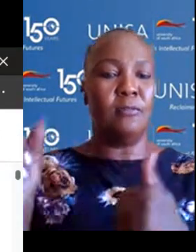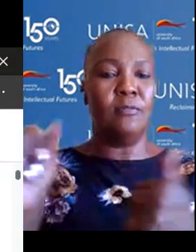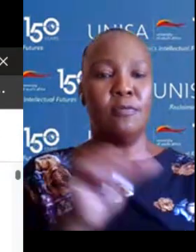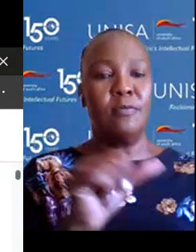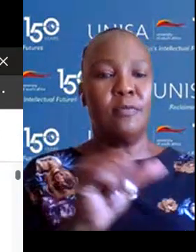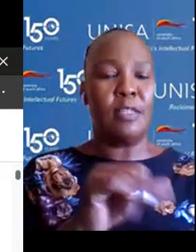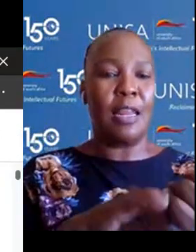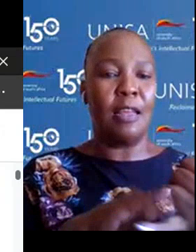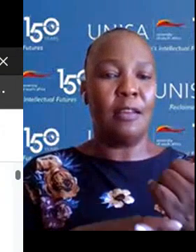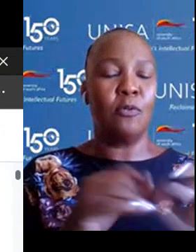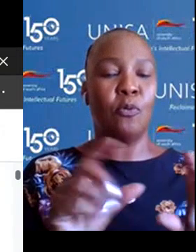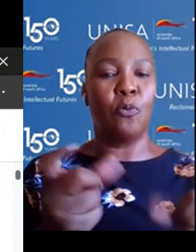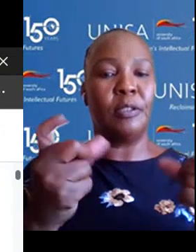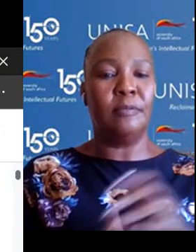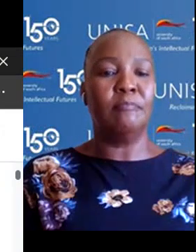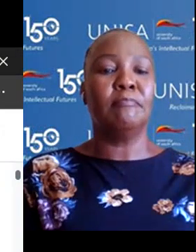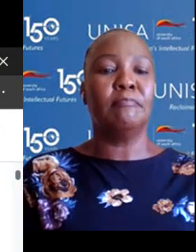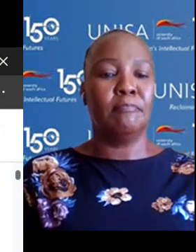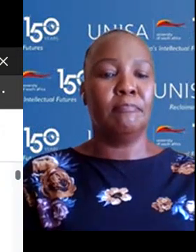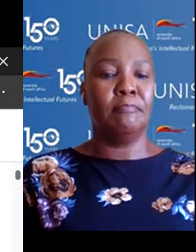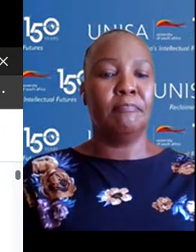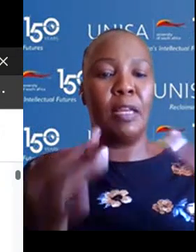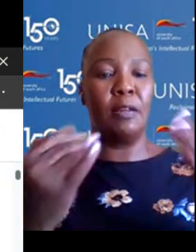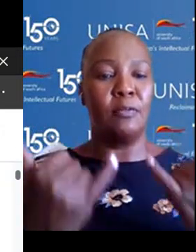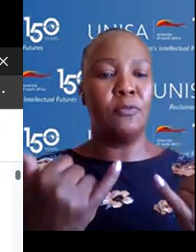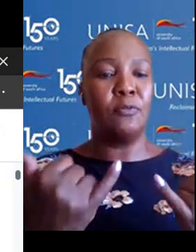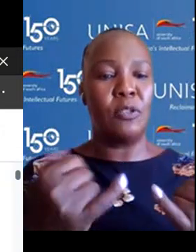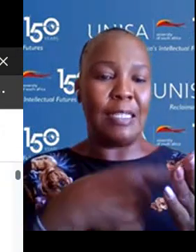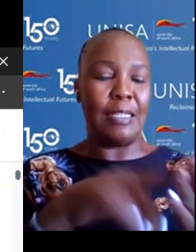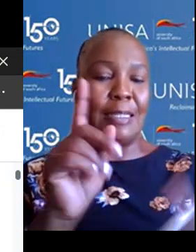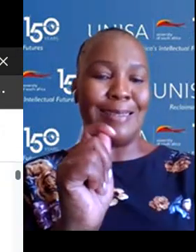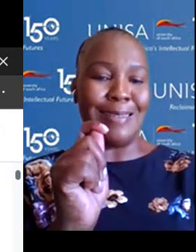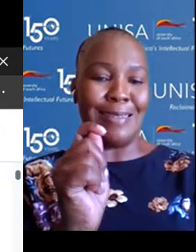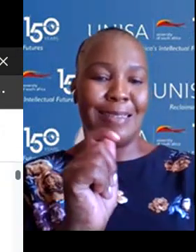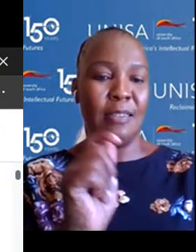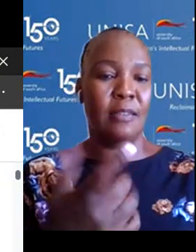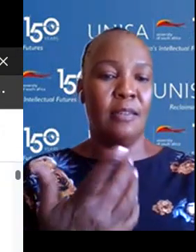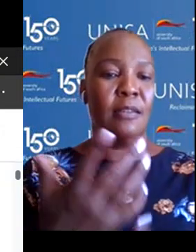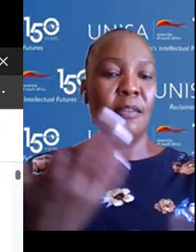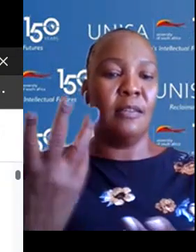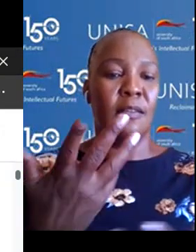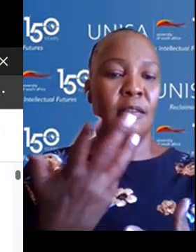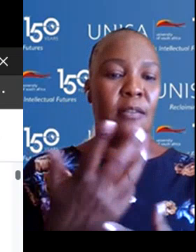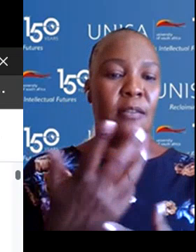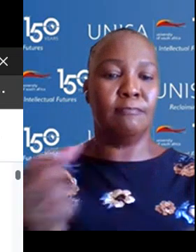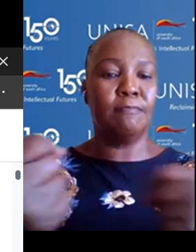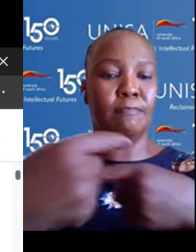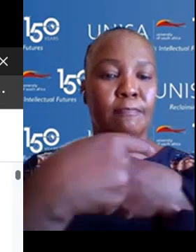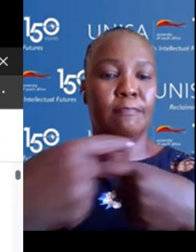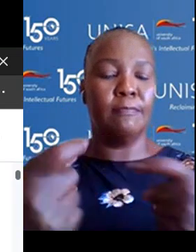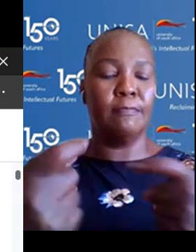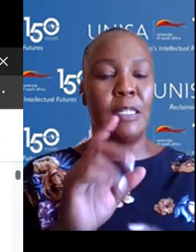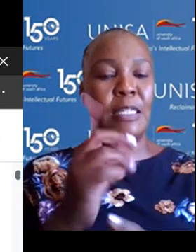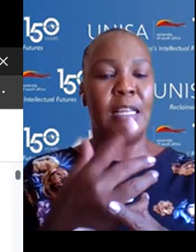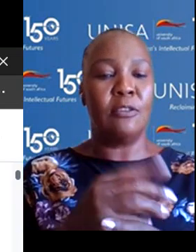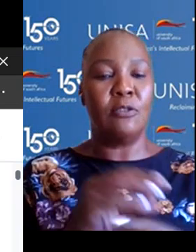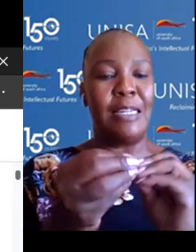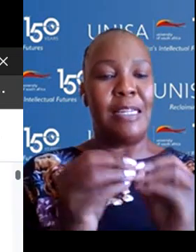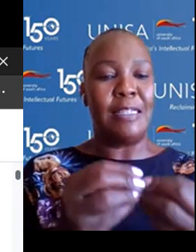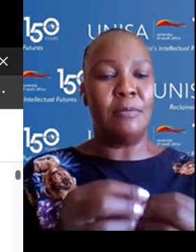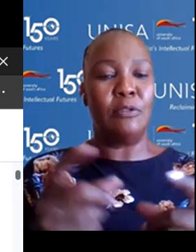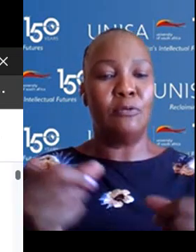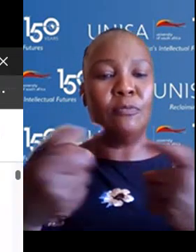check. So there's the green tick. There's the little arrow chap that I was referring to. So once you create something, it's going to do this. It's saying I'm